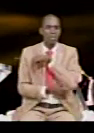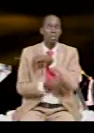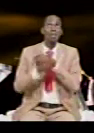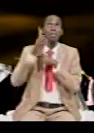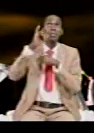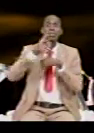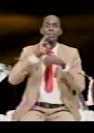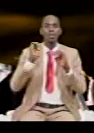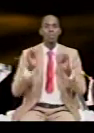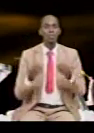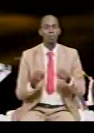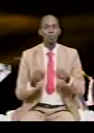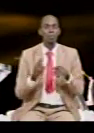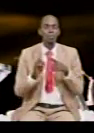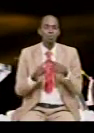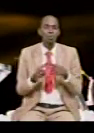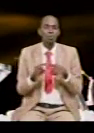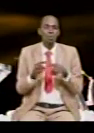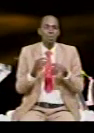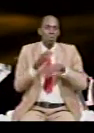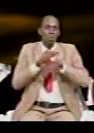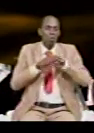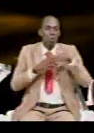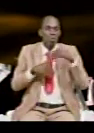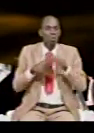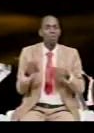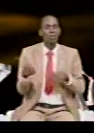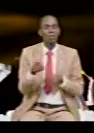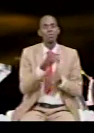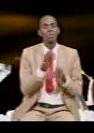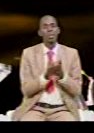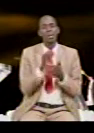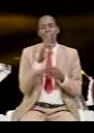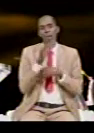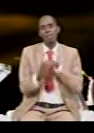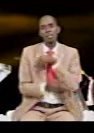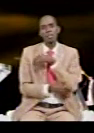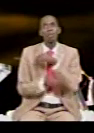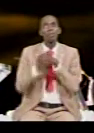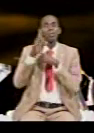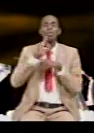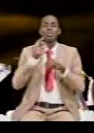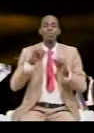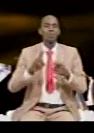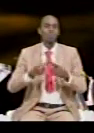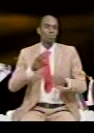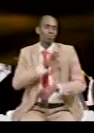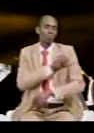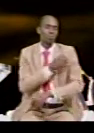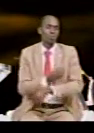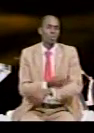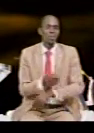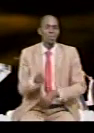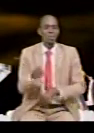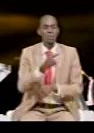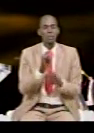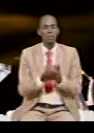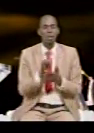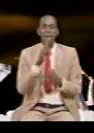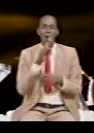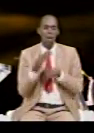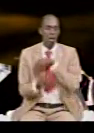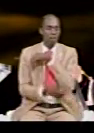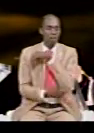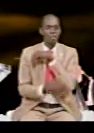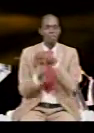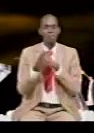to succor them that are tempted." He is able to strengthen them that are tempted. He